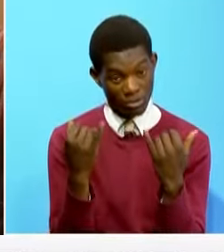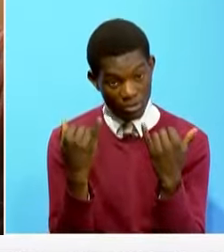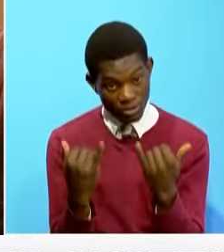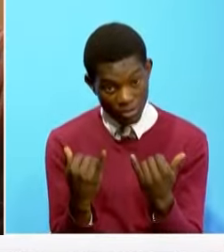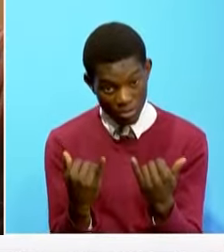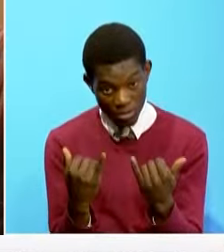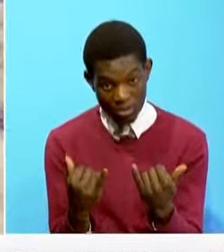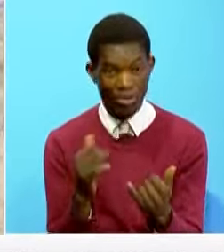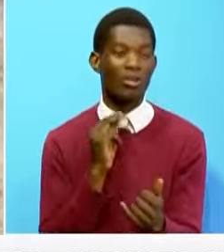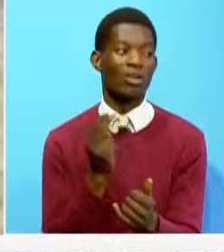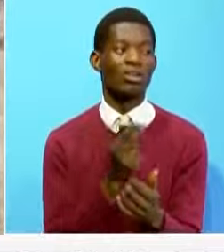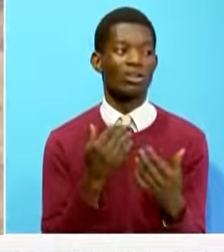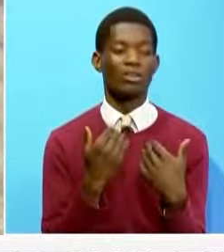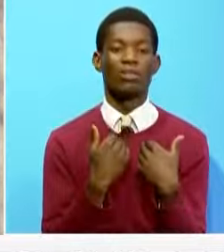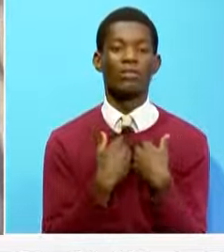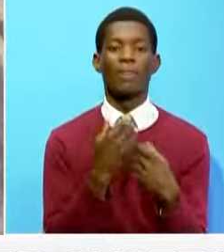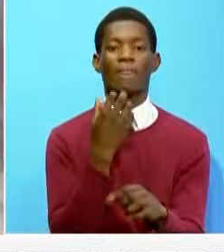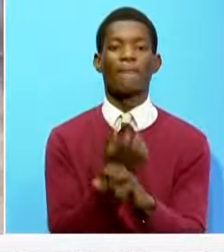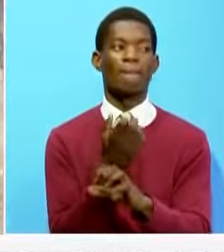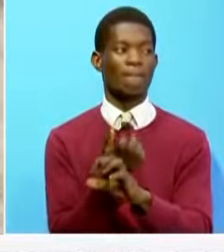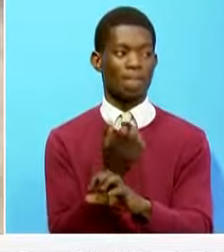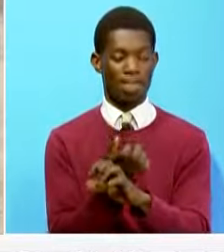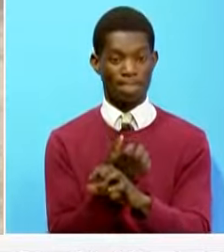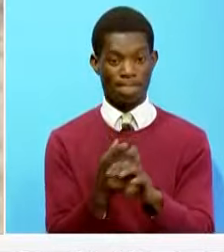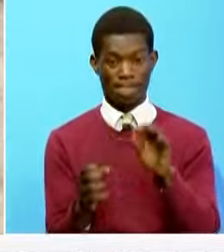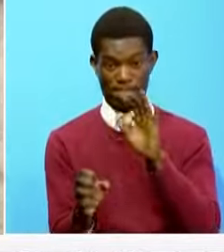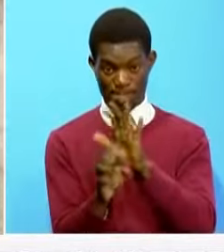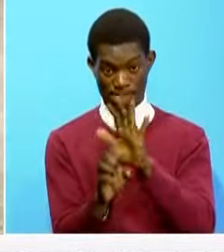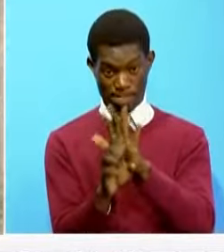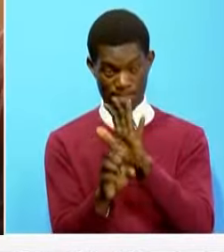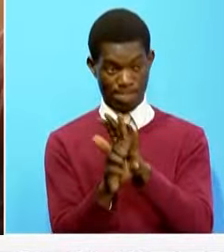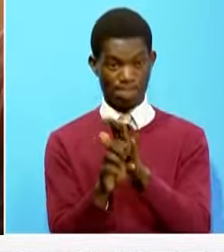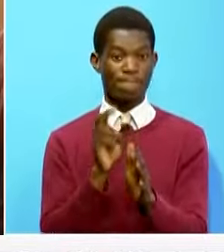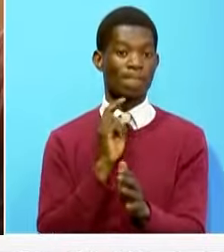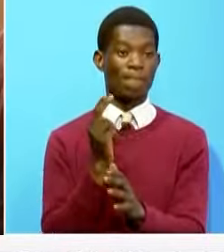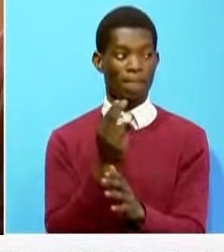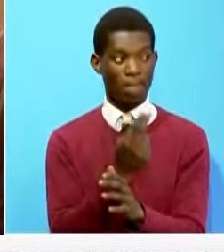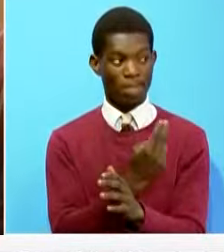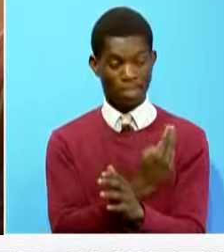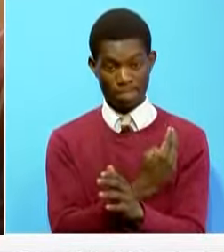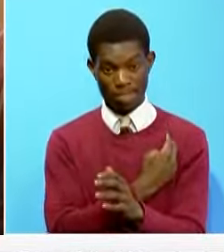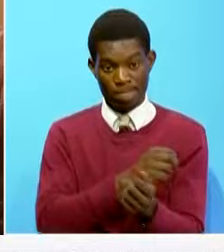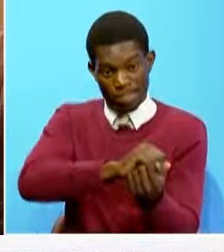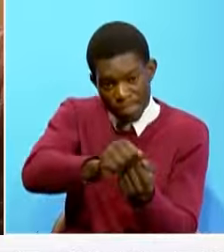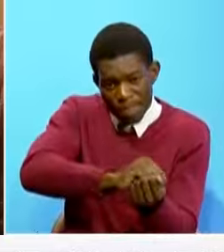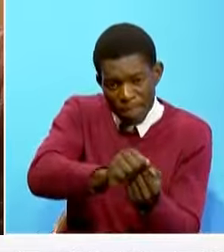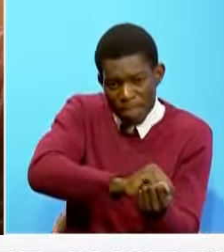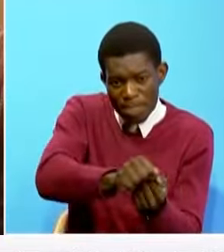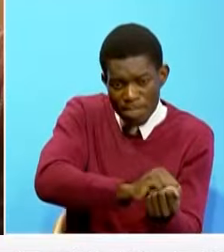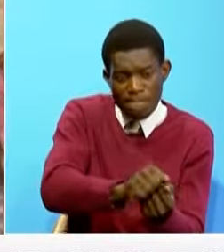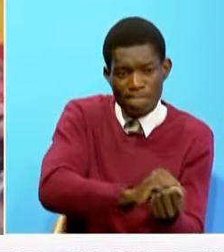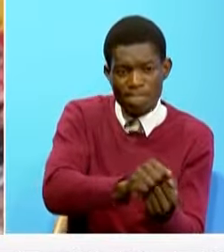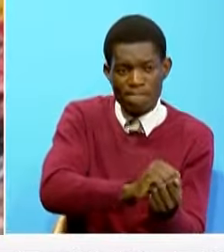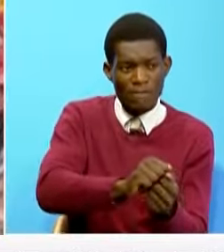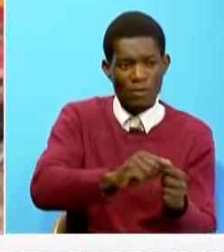challenge because we currently do not have a dryer in our laundry room. So we are basically drying our blankets from outside. And that has